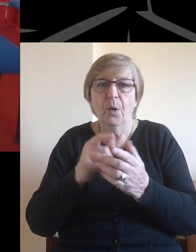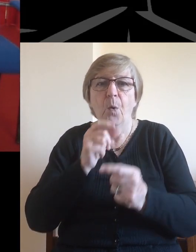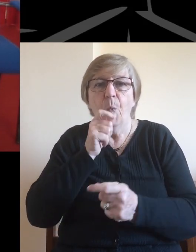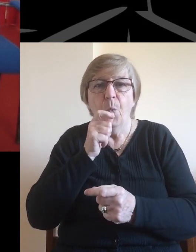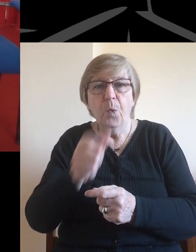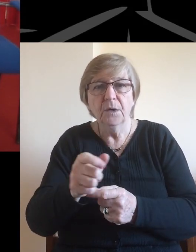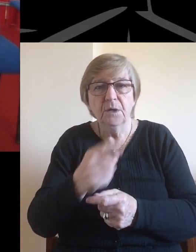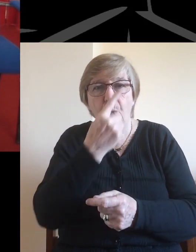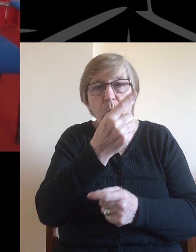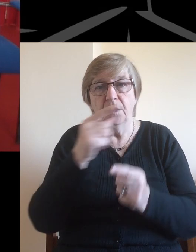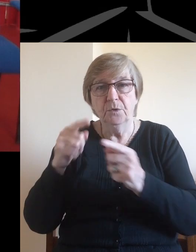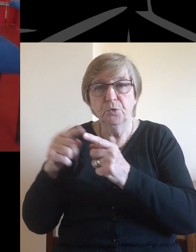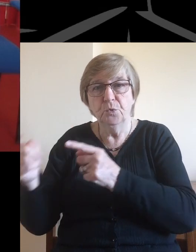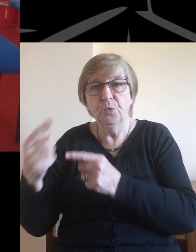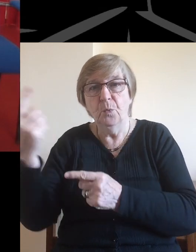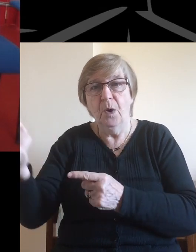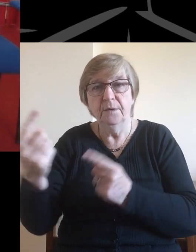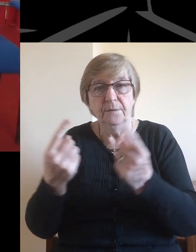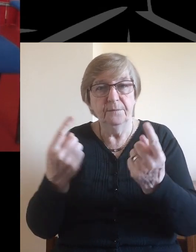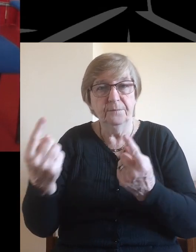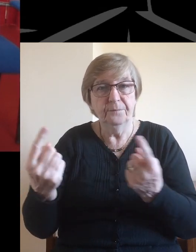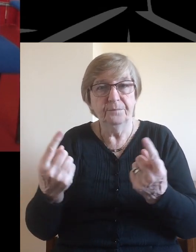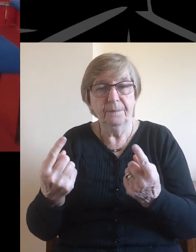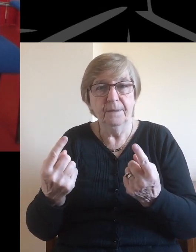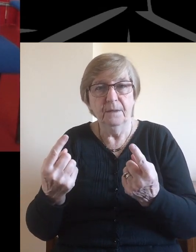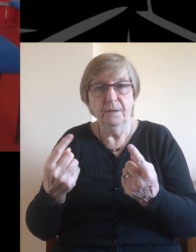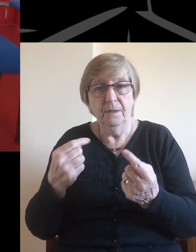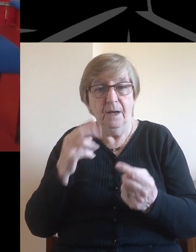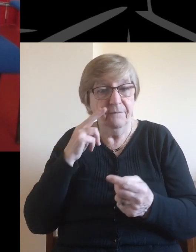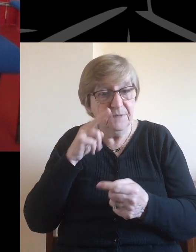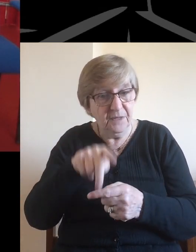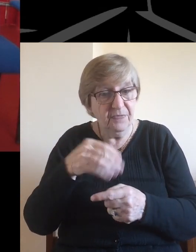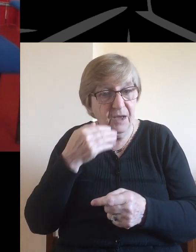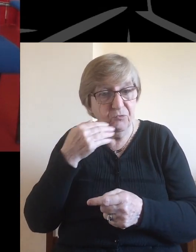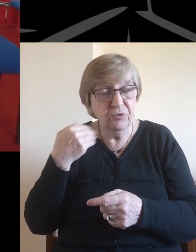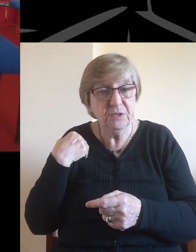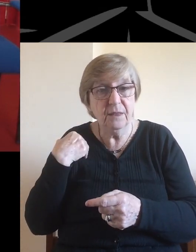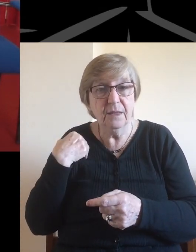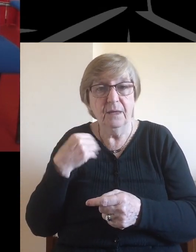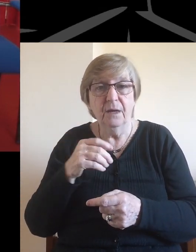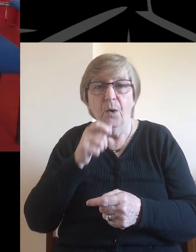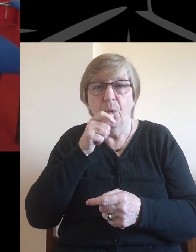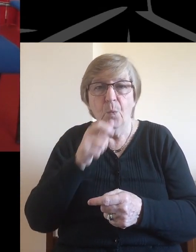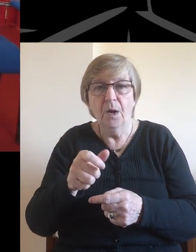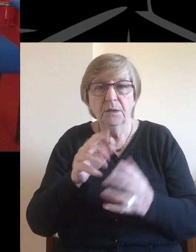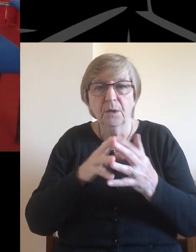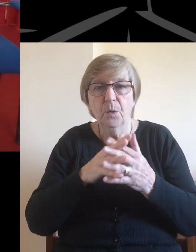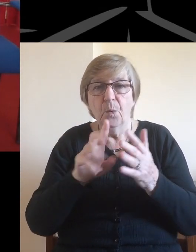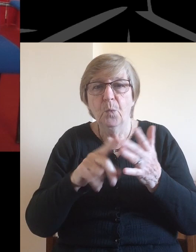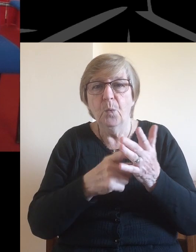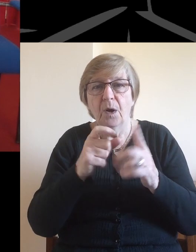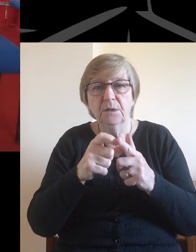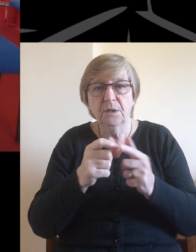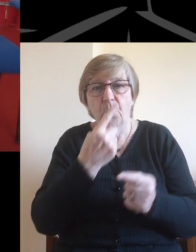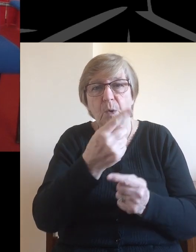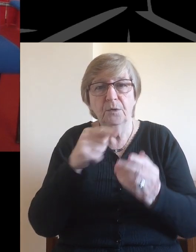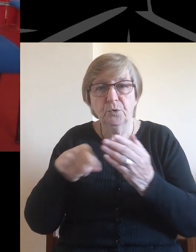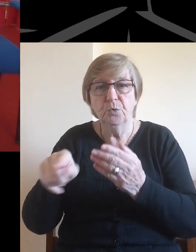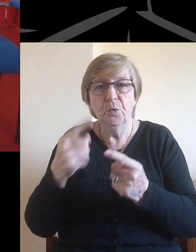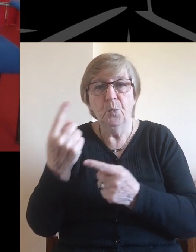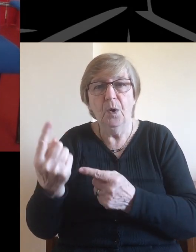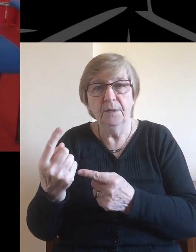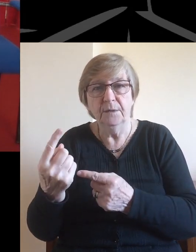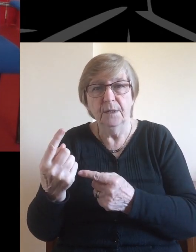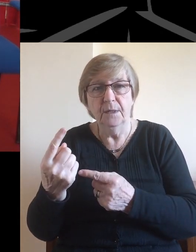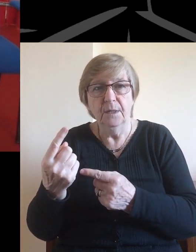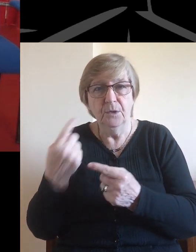1-to-1, something that I've only come across recently. Word 1-to-1 is materials to help us to sit down and